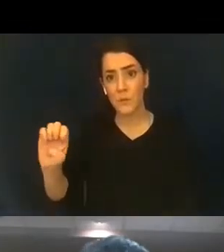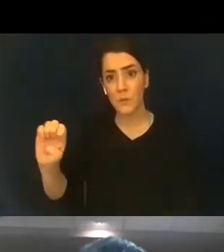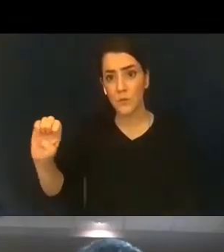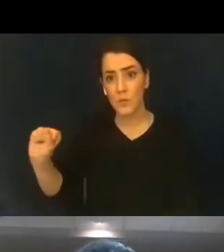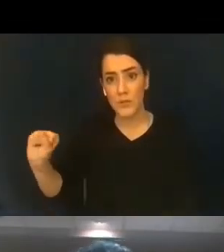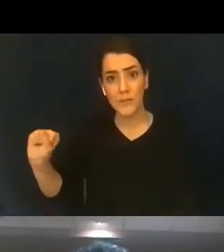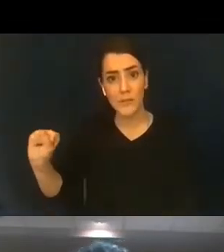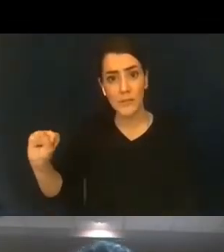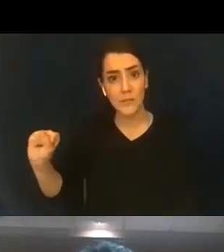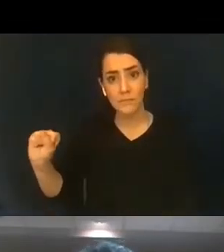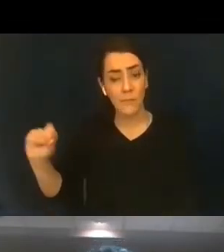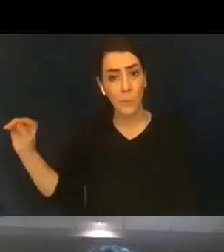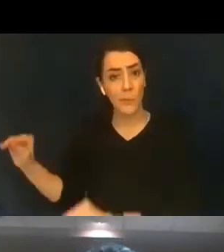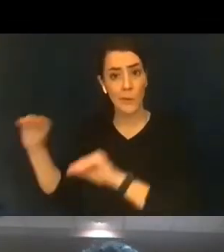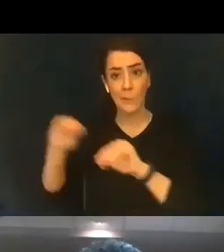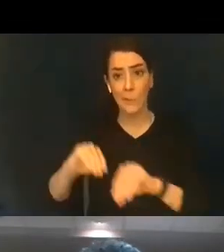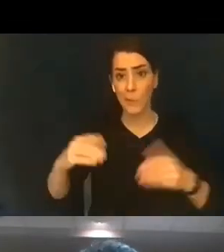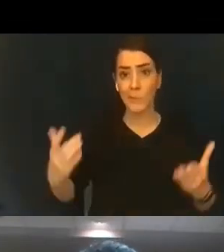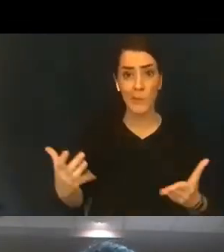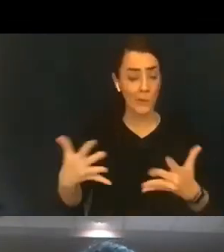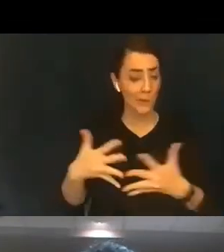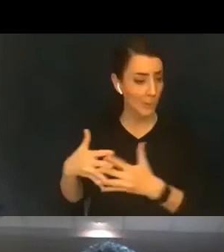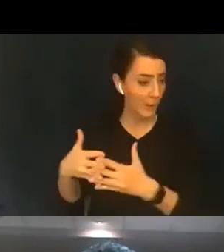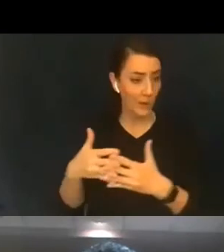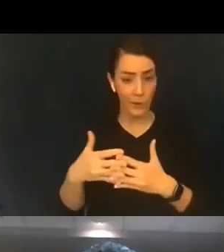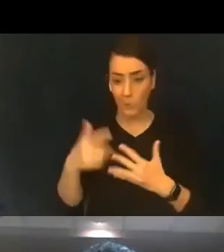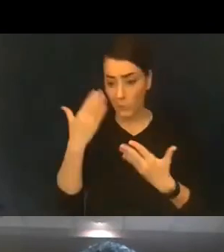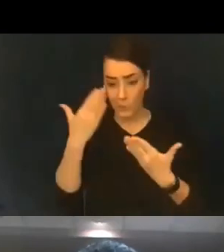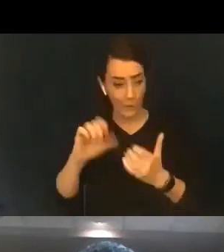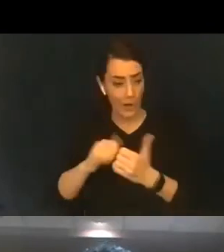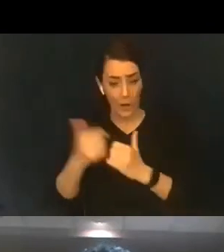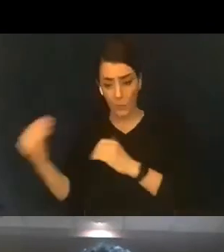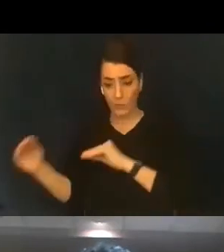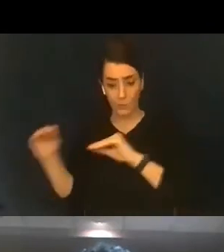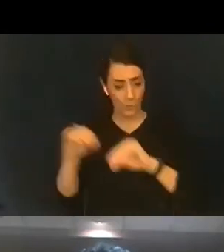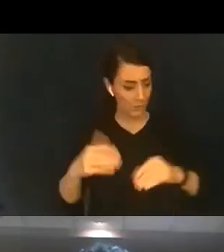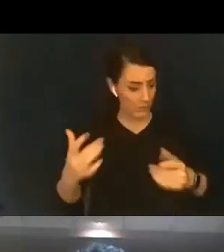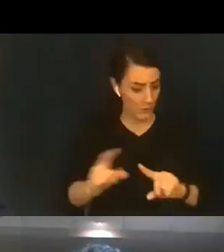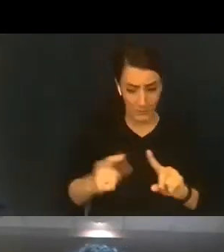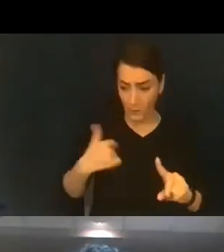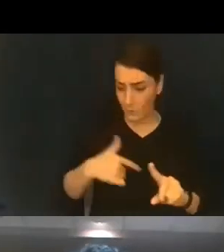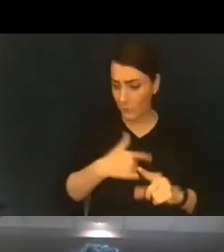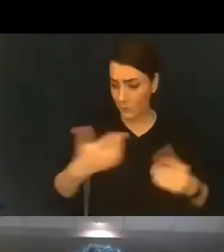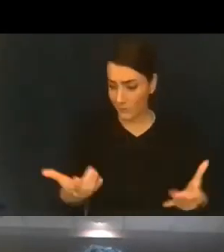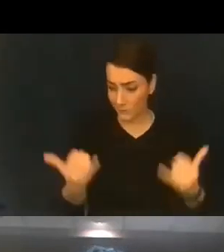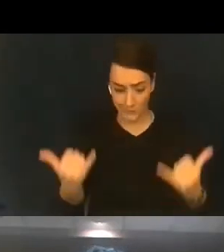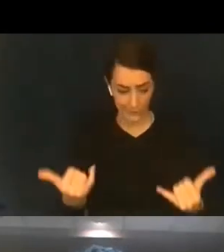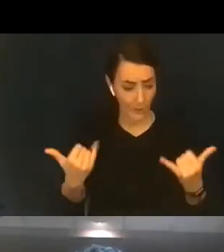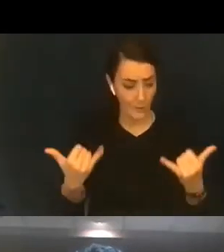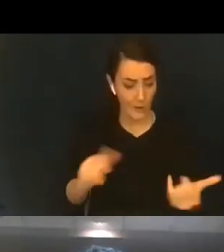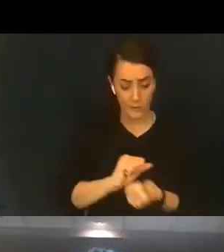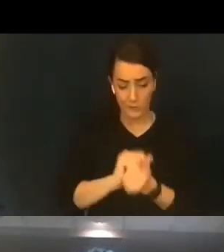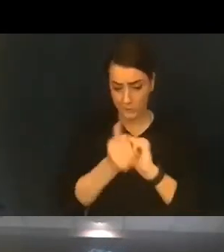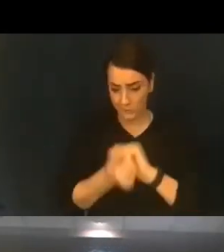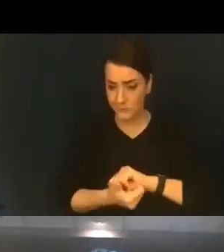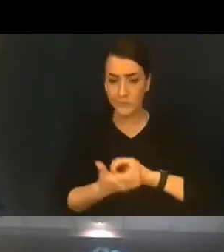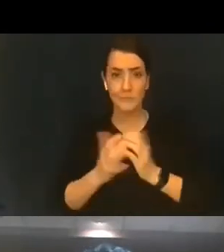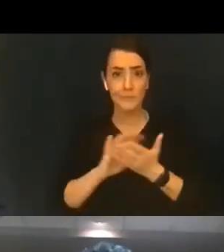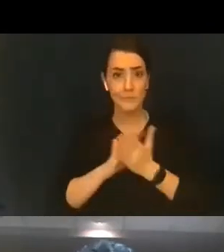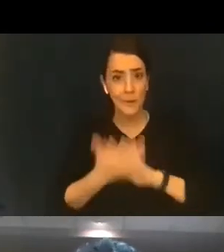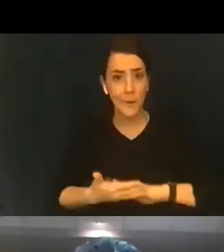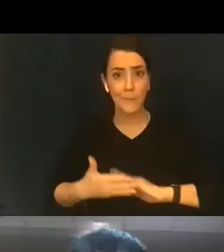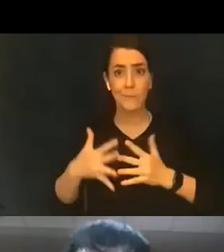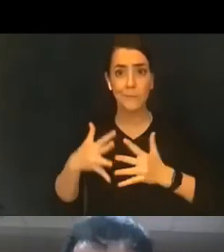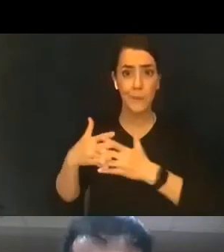how we got here. But we got here. We're in America, so therefore we must be American. And then as people age, they started to ask questions, and one